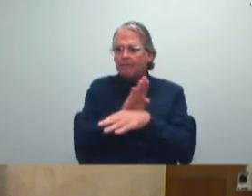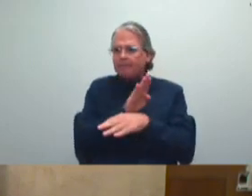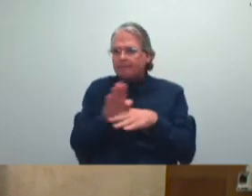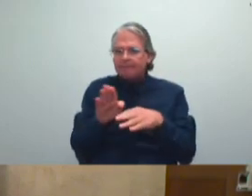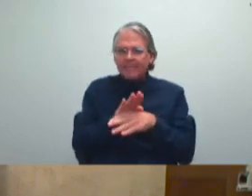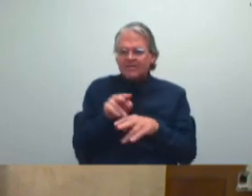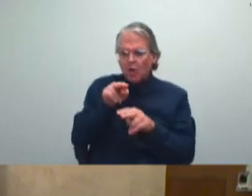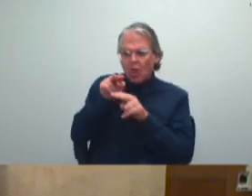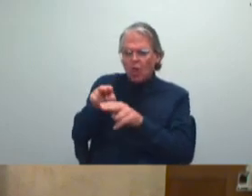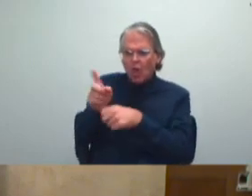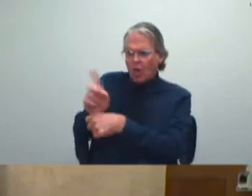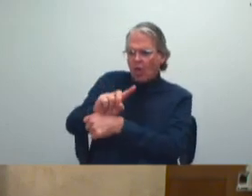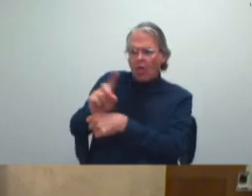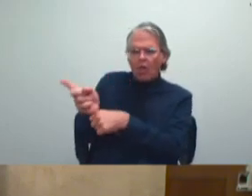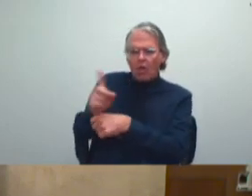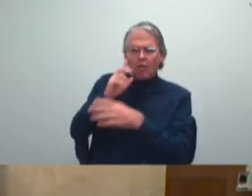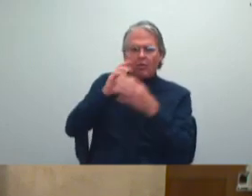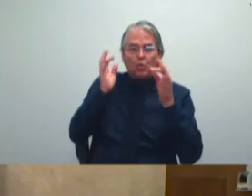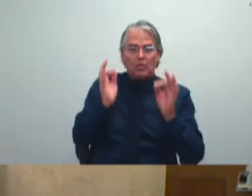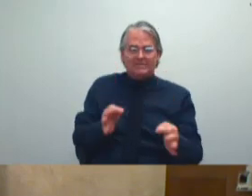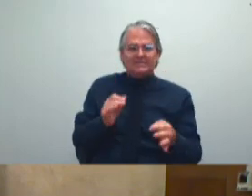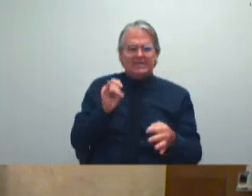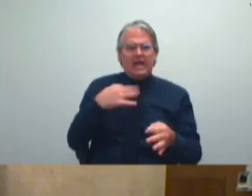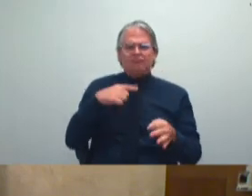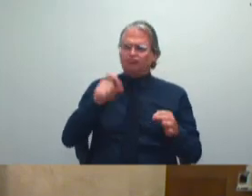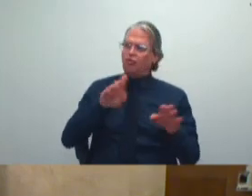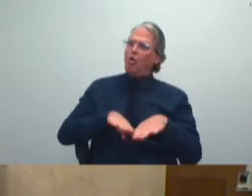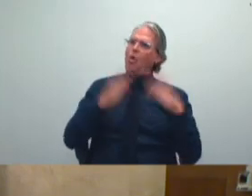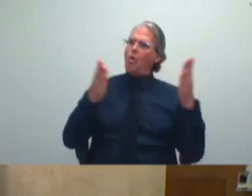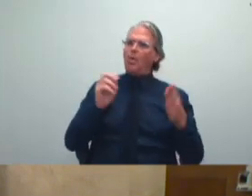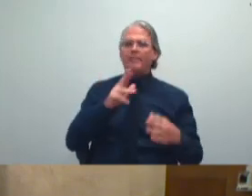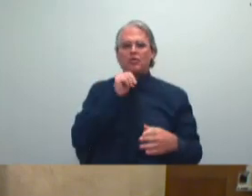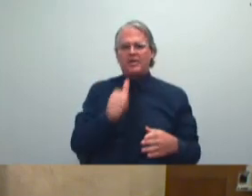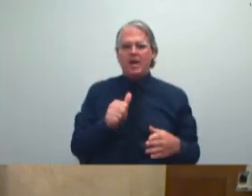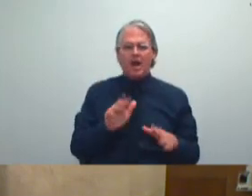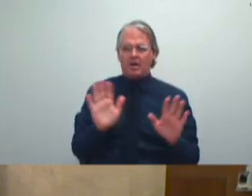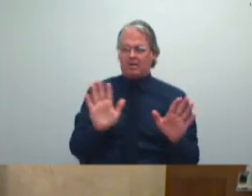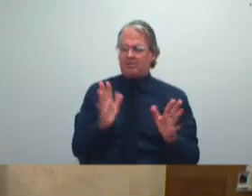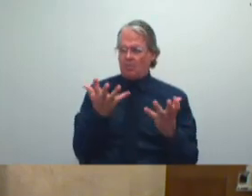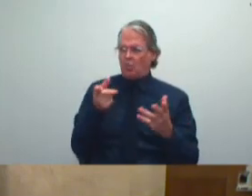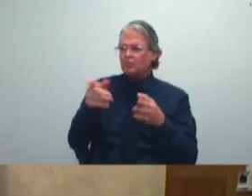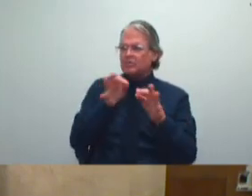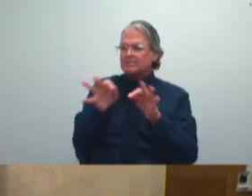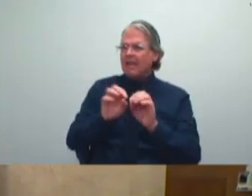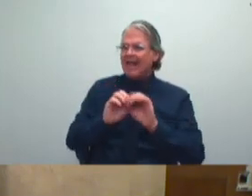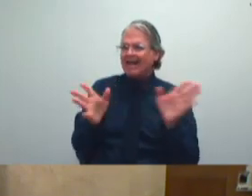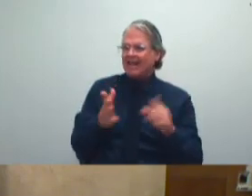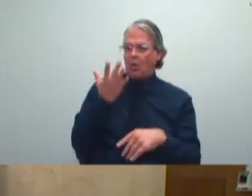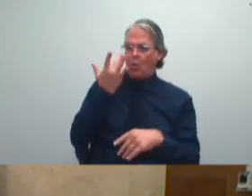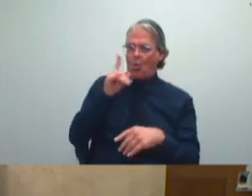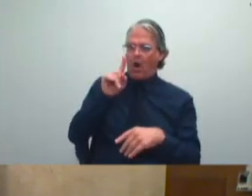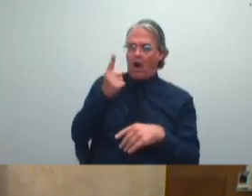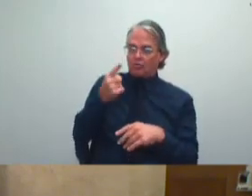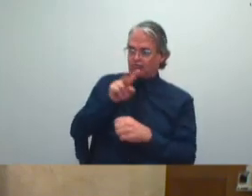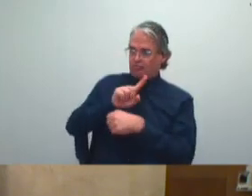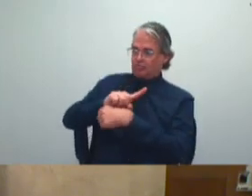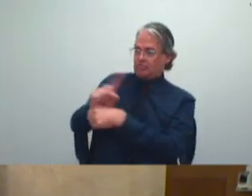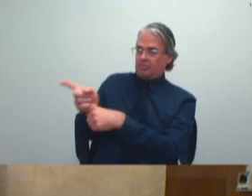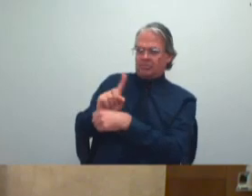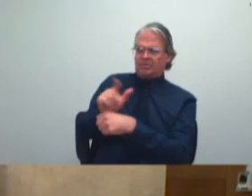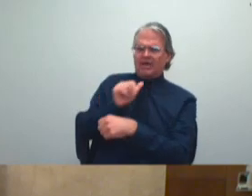shut down or open. And I just would like some more clarification on that and why that is.